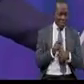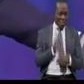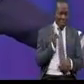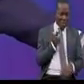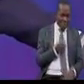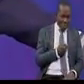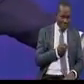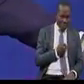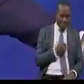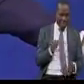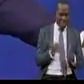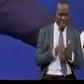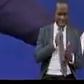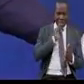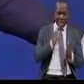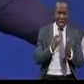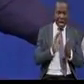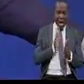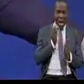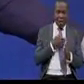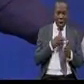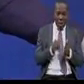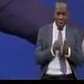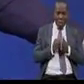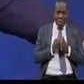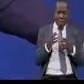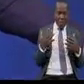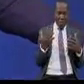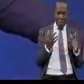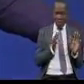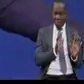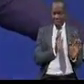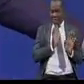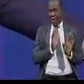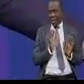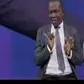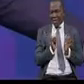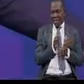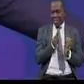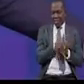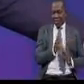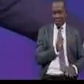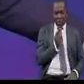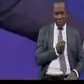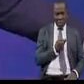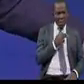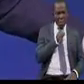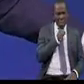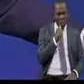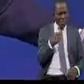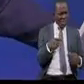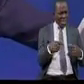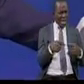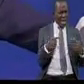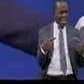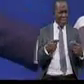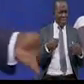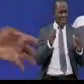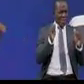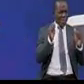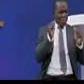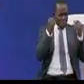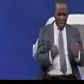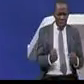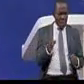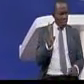that kills us. Not their power, no. Not their ability, no. It's